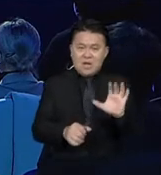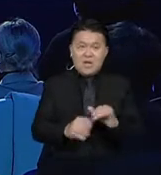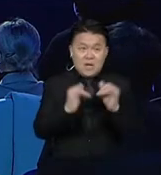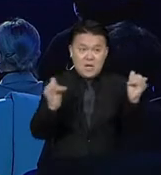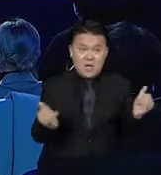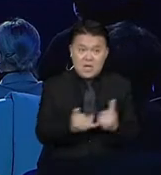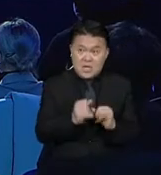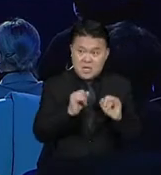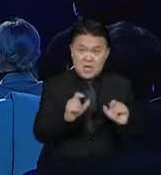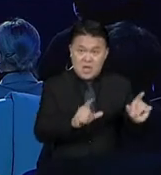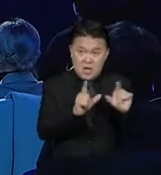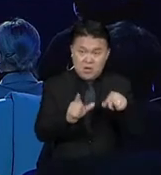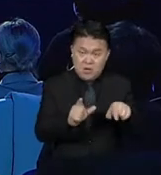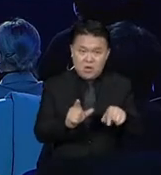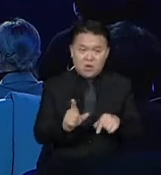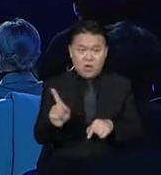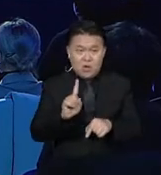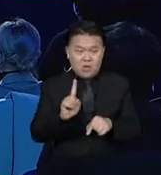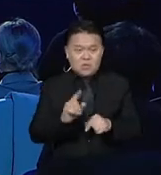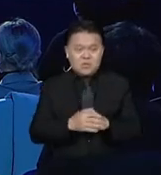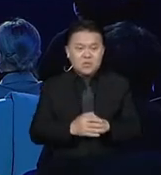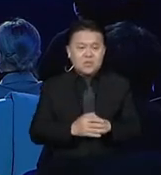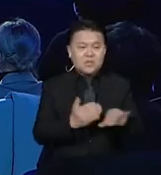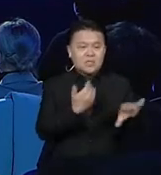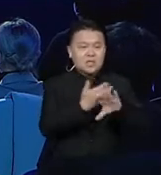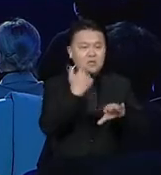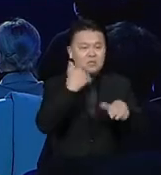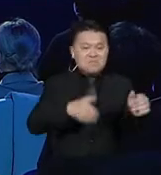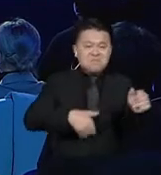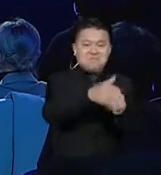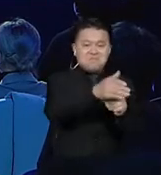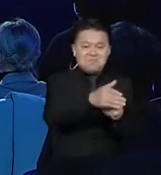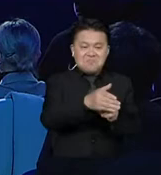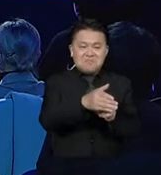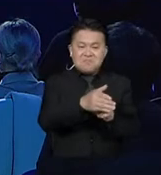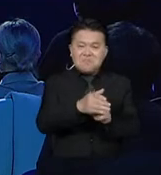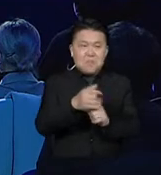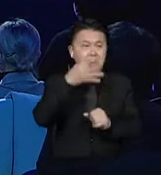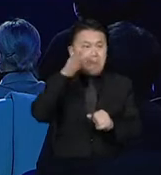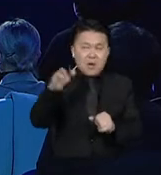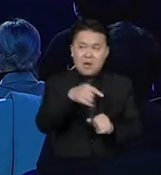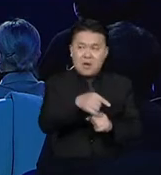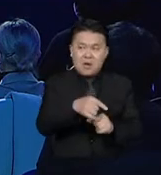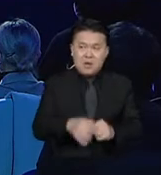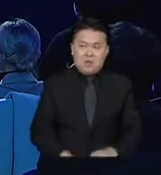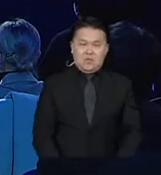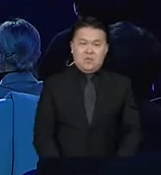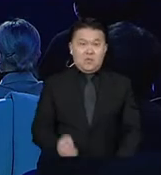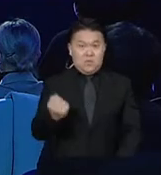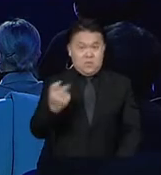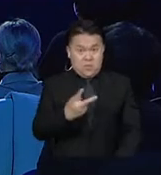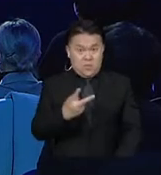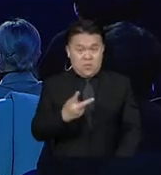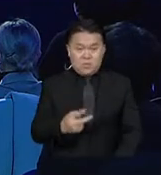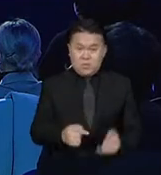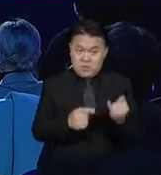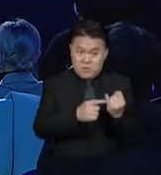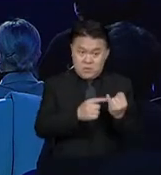another bonobo. Female friendships allow them to cooperate in a new way to